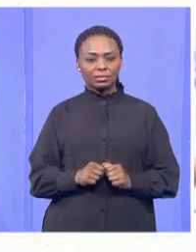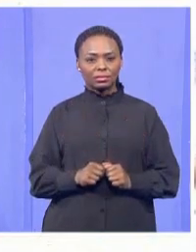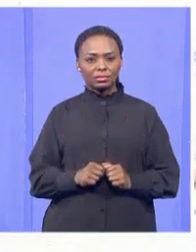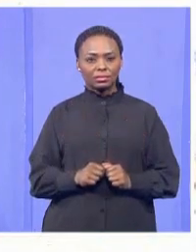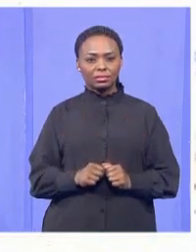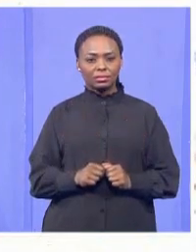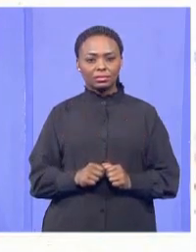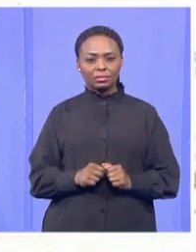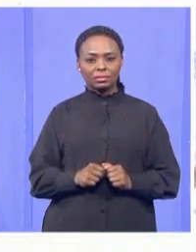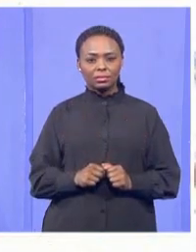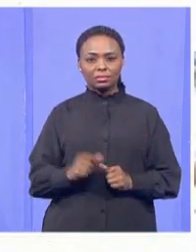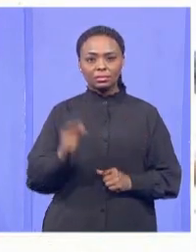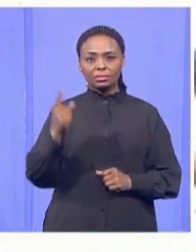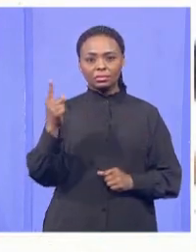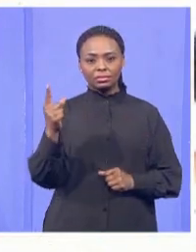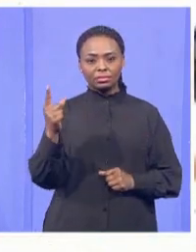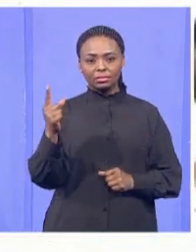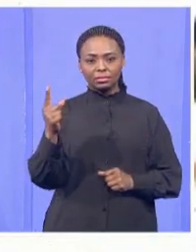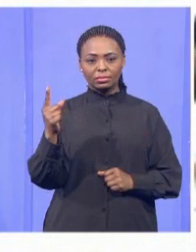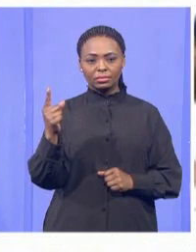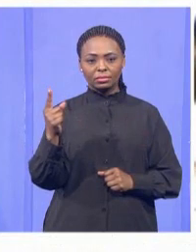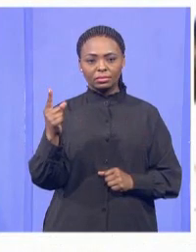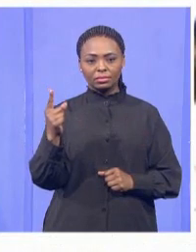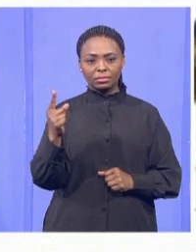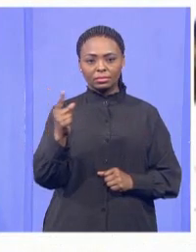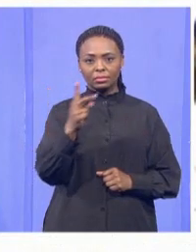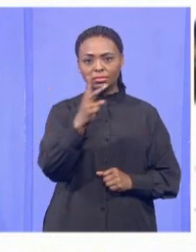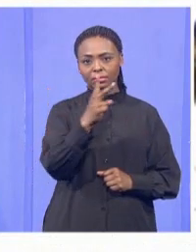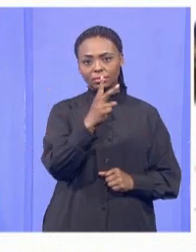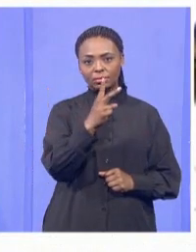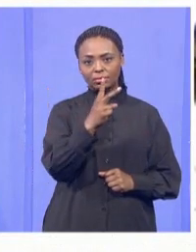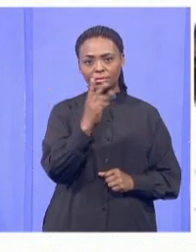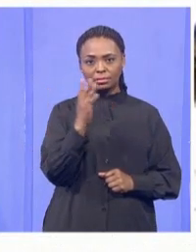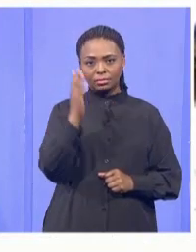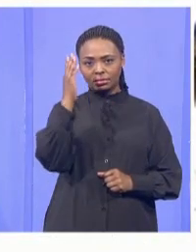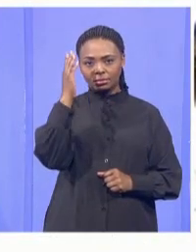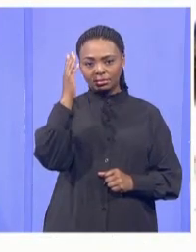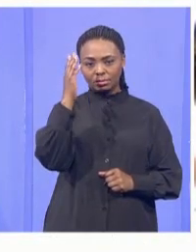You are 1, for example. I'm at 2.